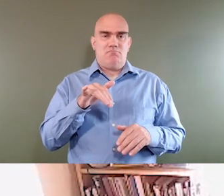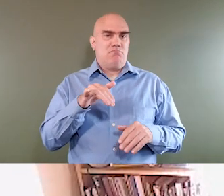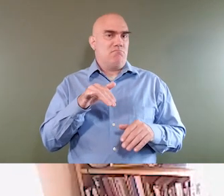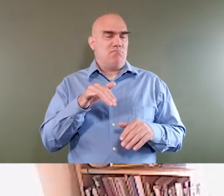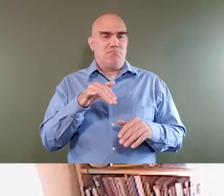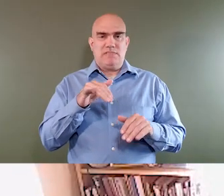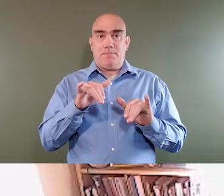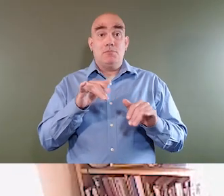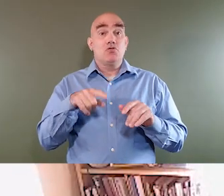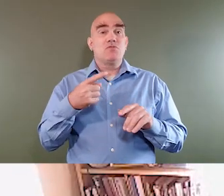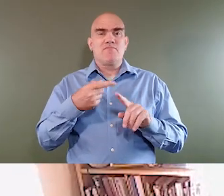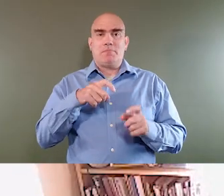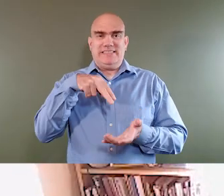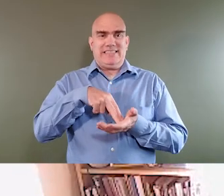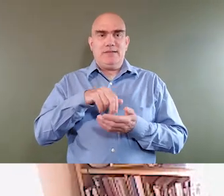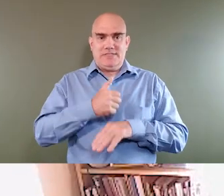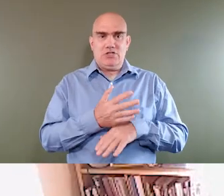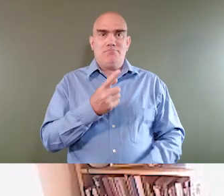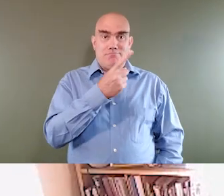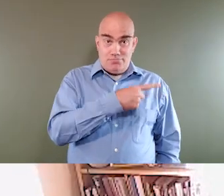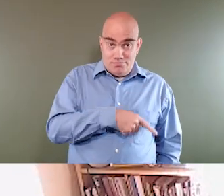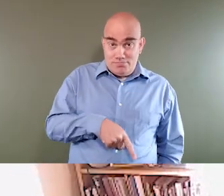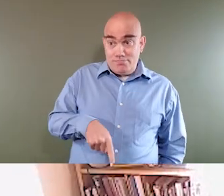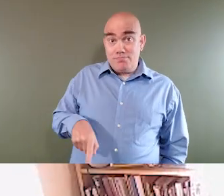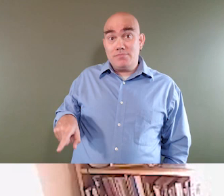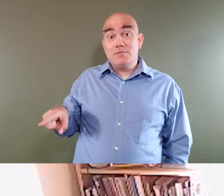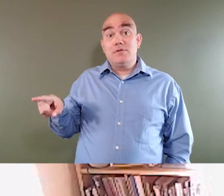position. Side bend, rolling through the center.